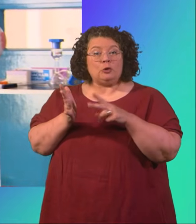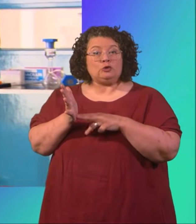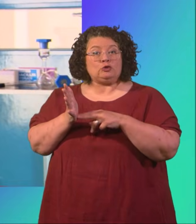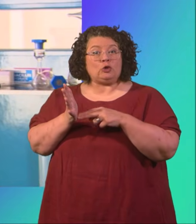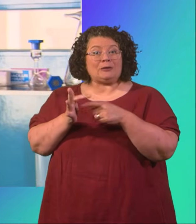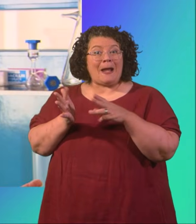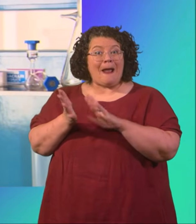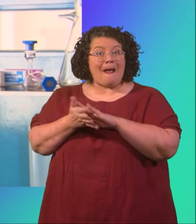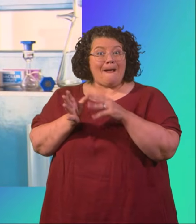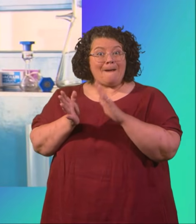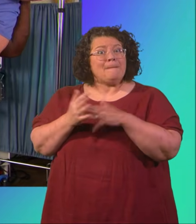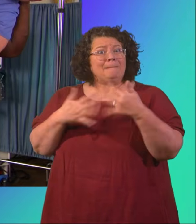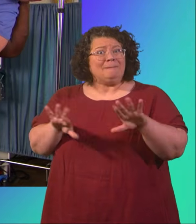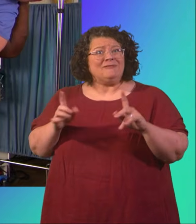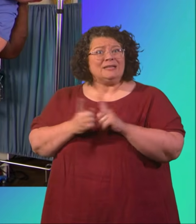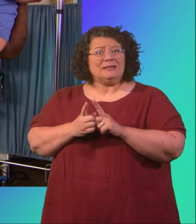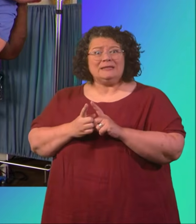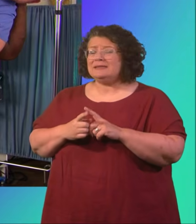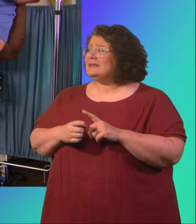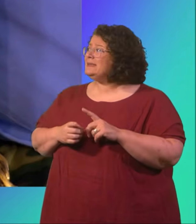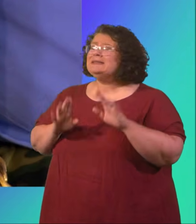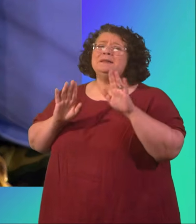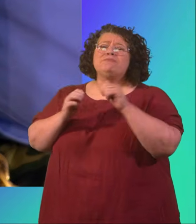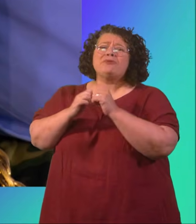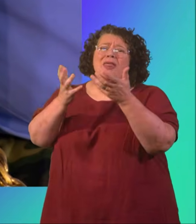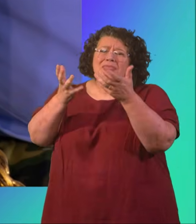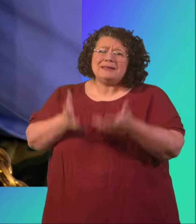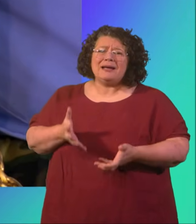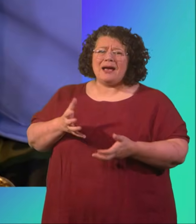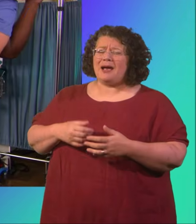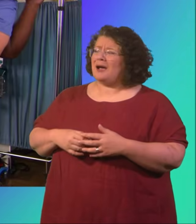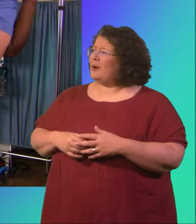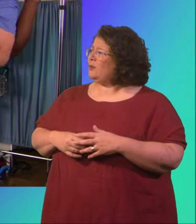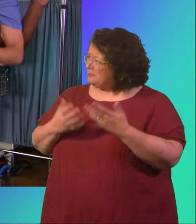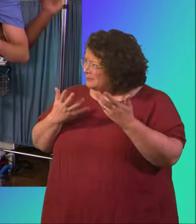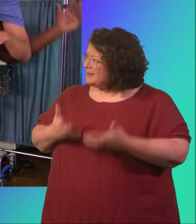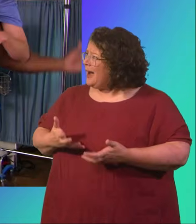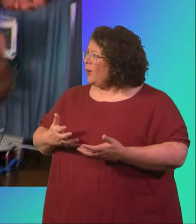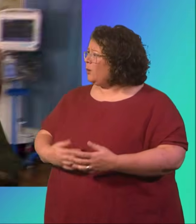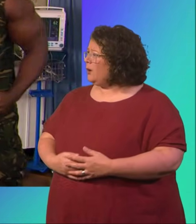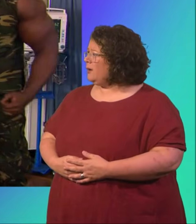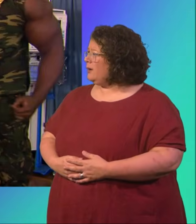met. Tiny, put my brother down. Go on, mate, put me down.